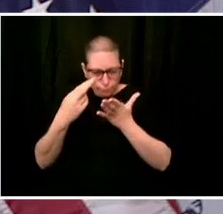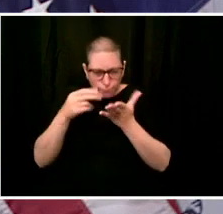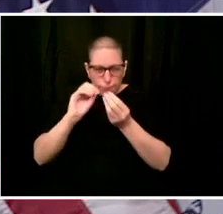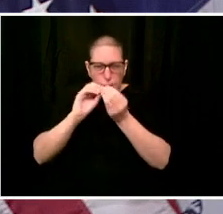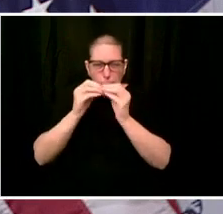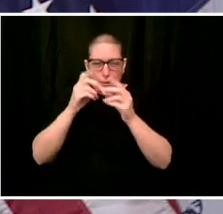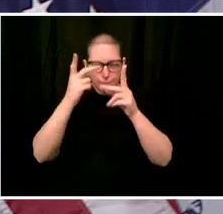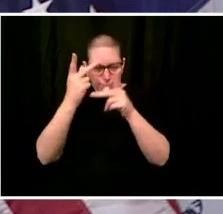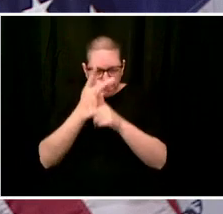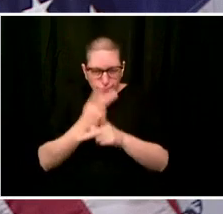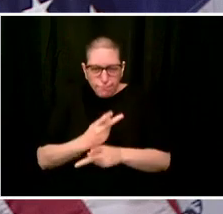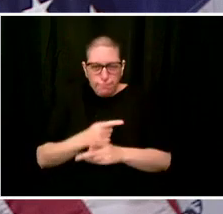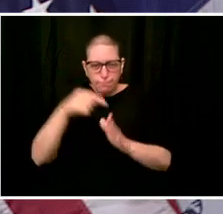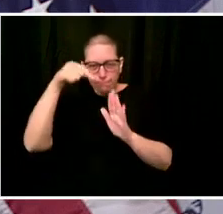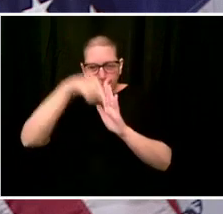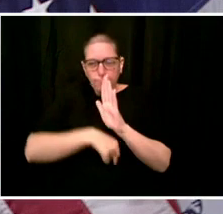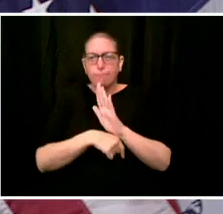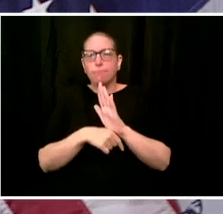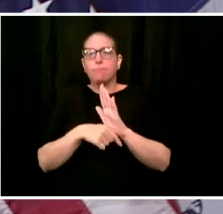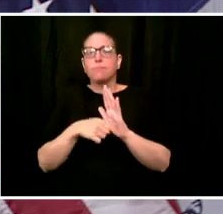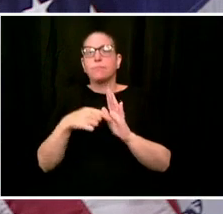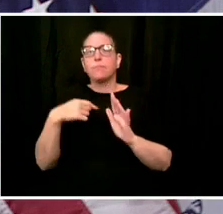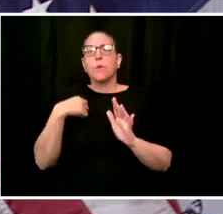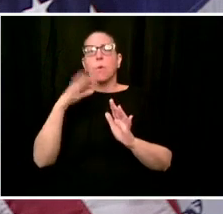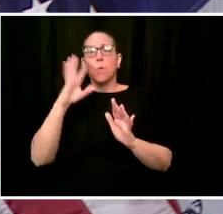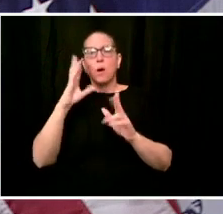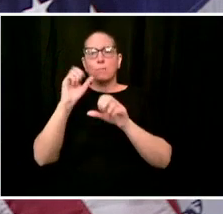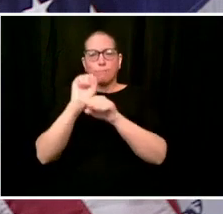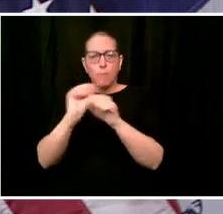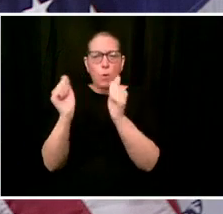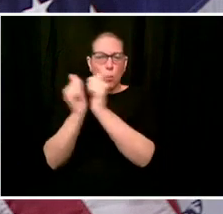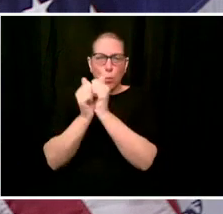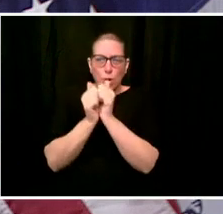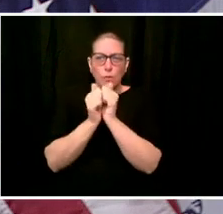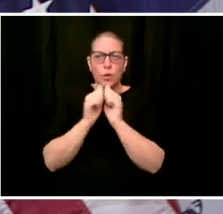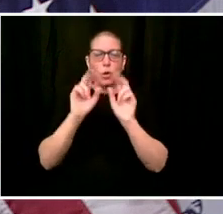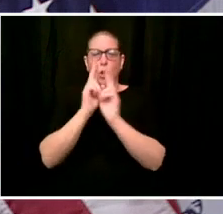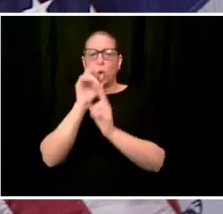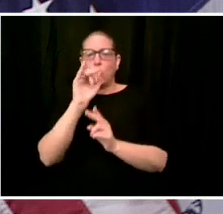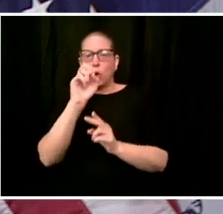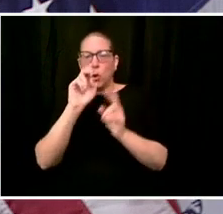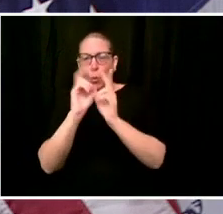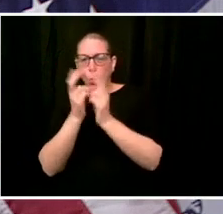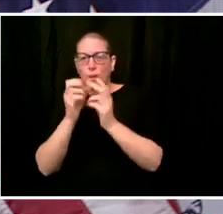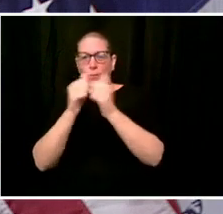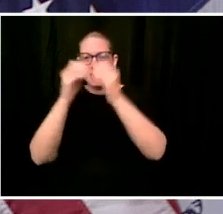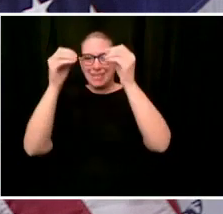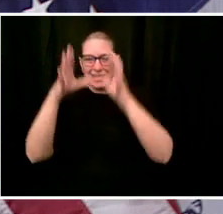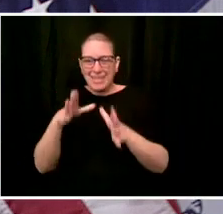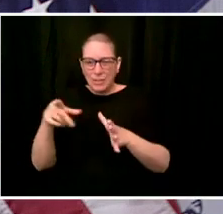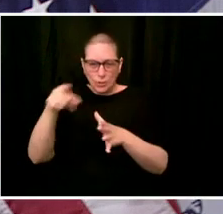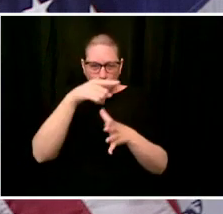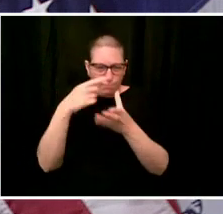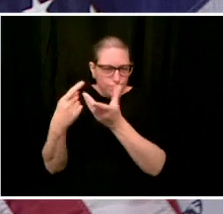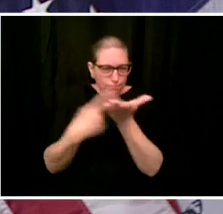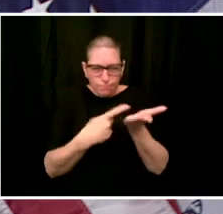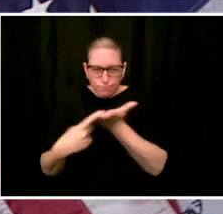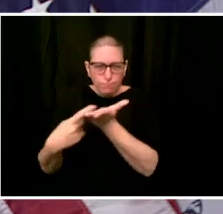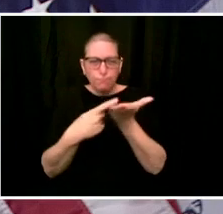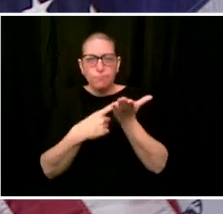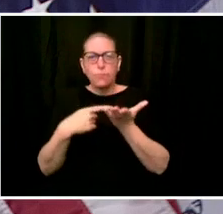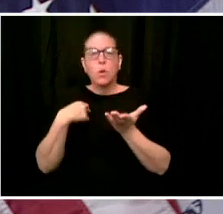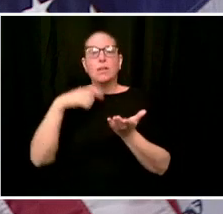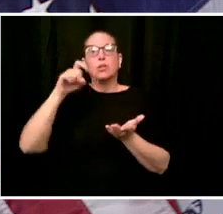Andrew, closely with educators, with the unions. We're going to think carefully about all the ways we might go